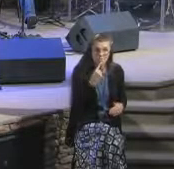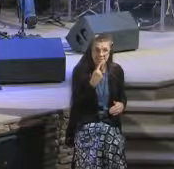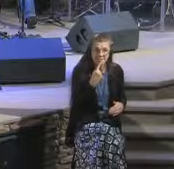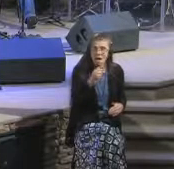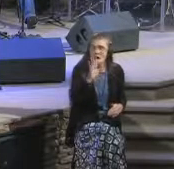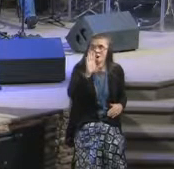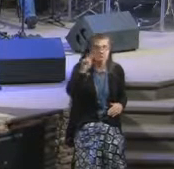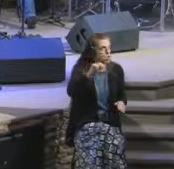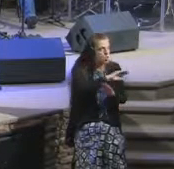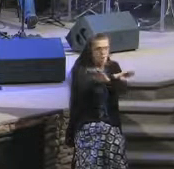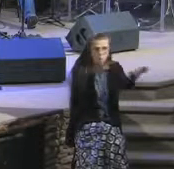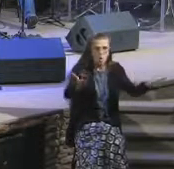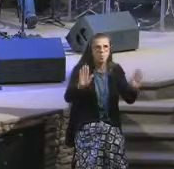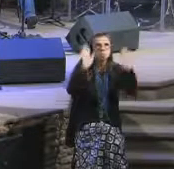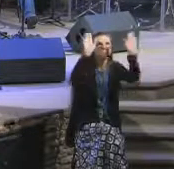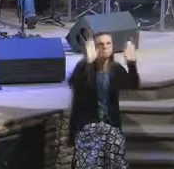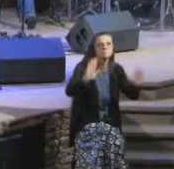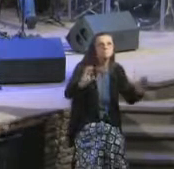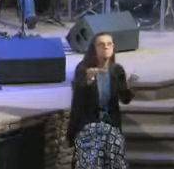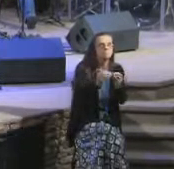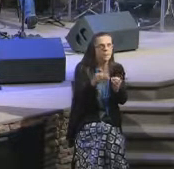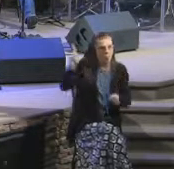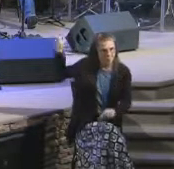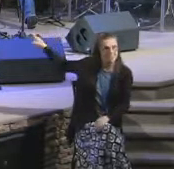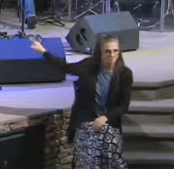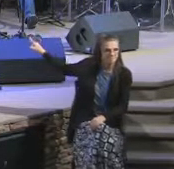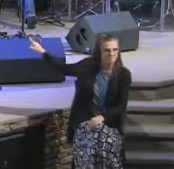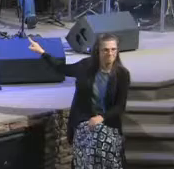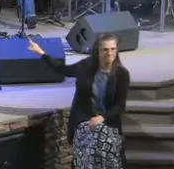more wonderful than this couple right here than I have ever served under.